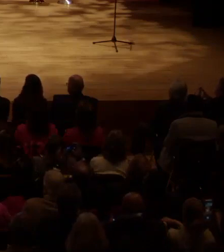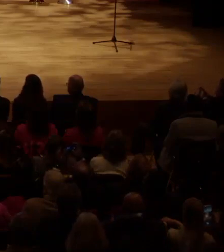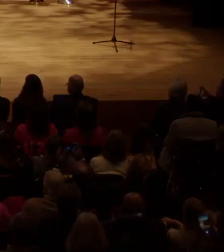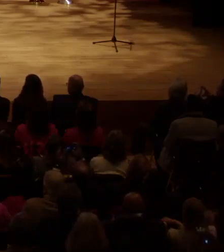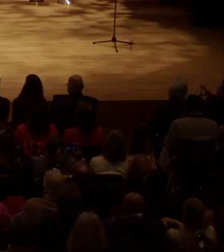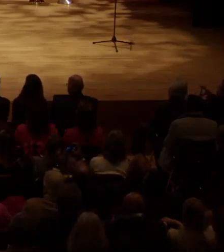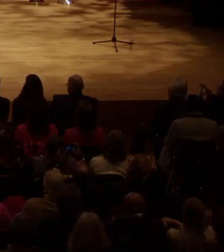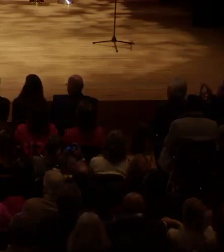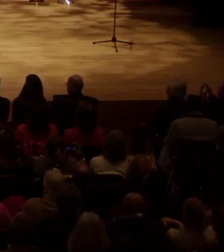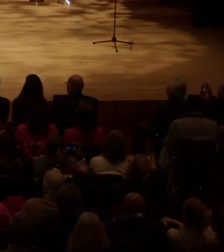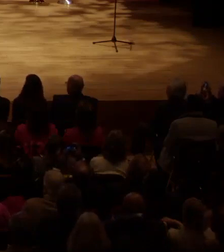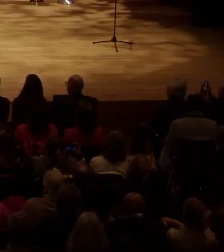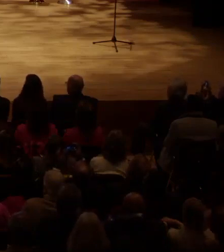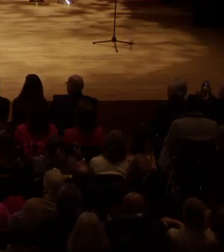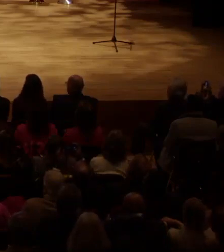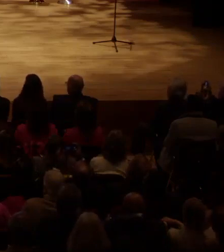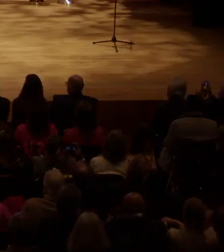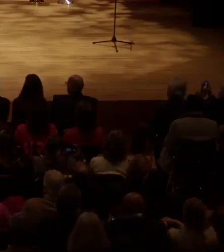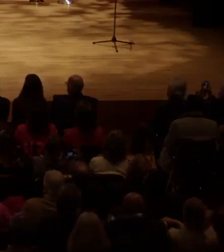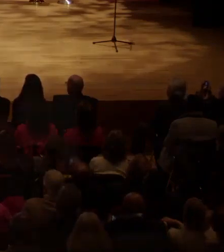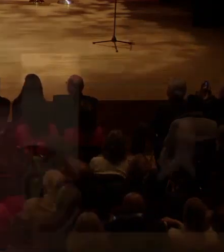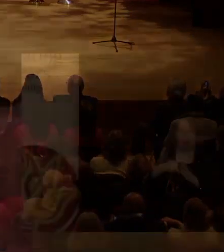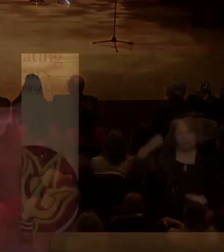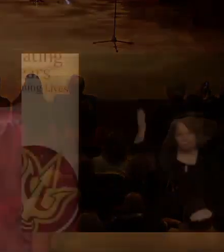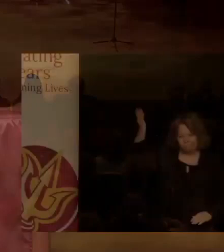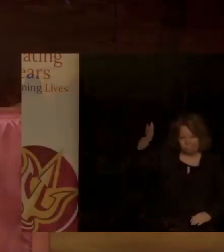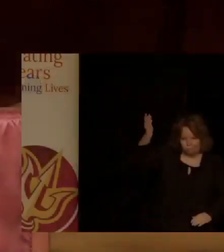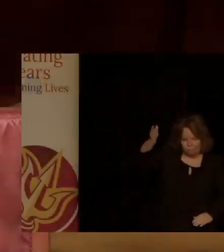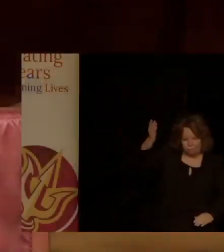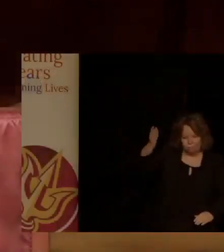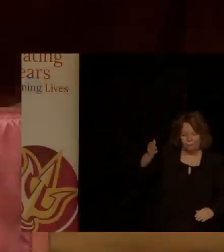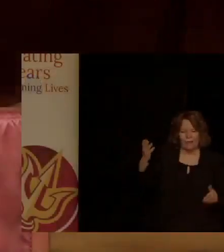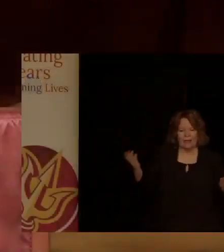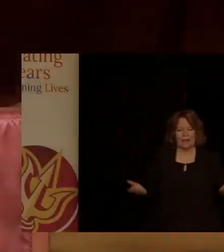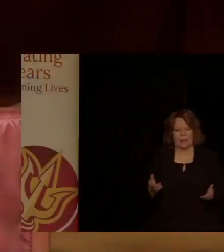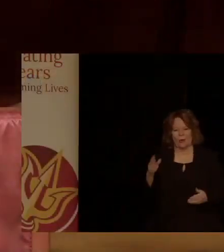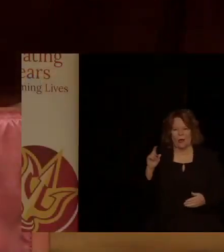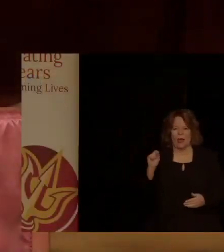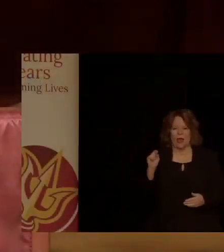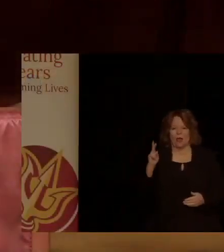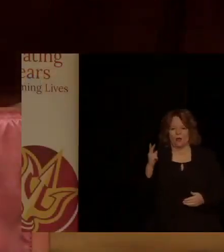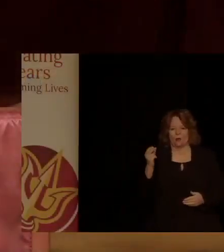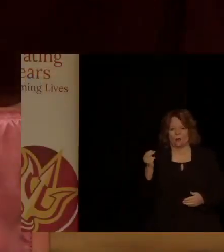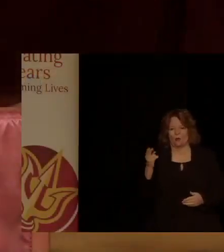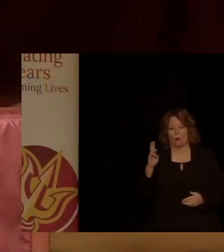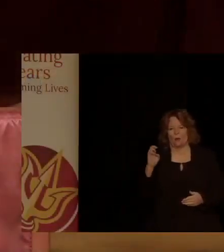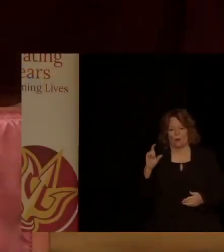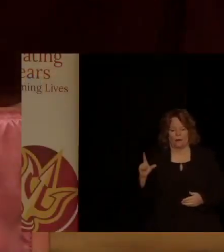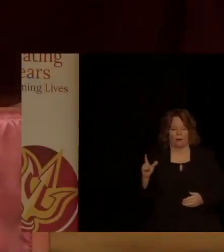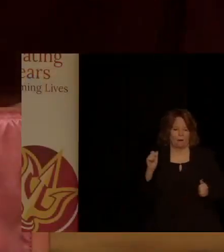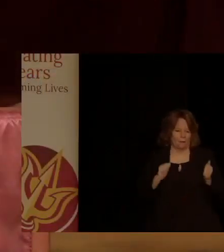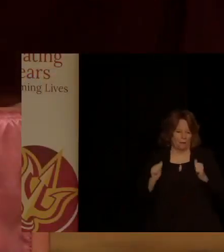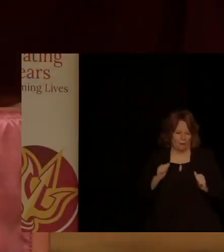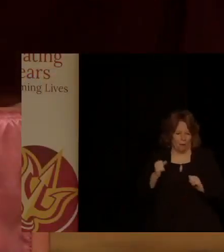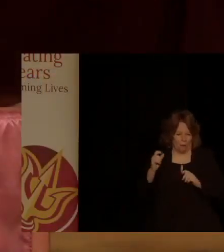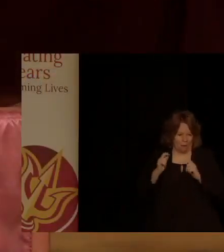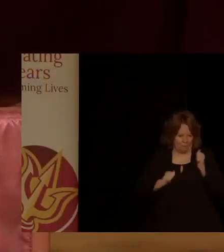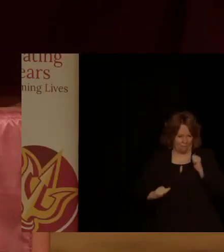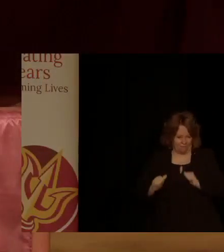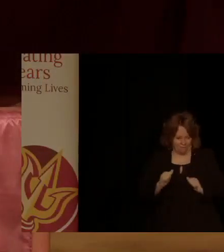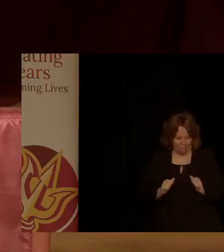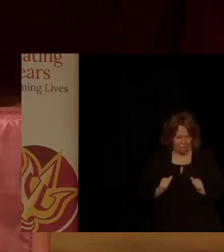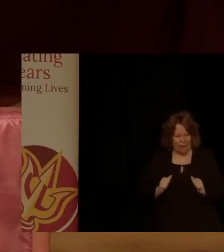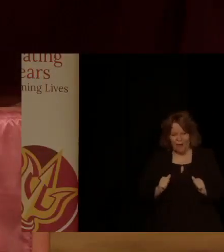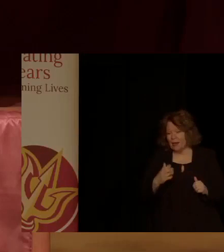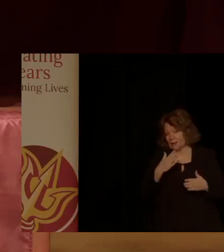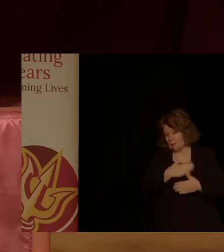2024 State of the County Address at the Two Hill Performing Arts Center. It is a pleasure this morning for me to